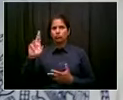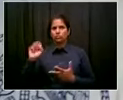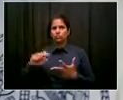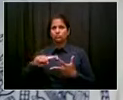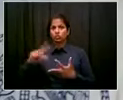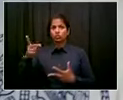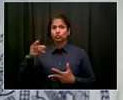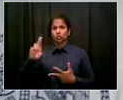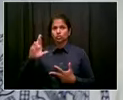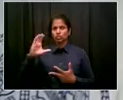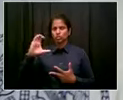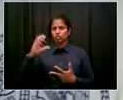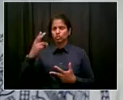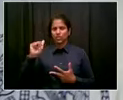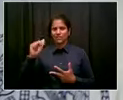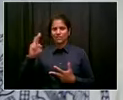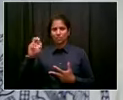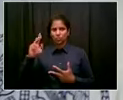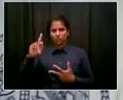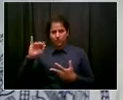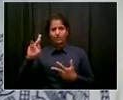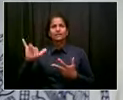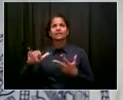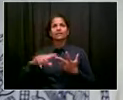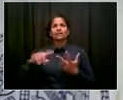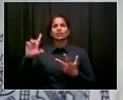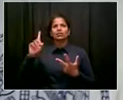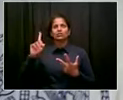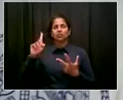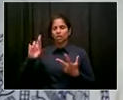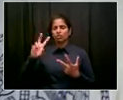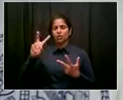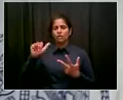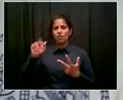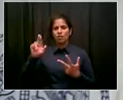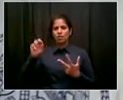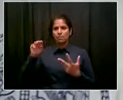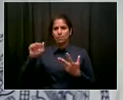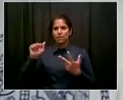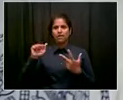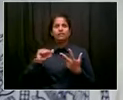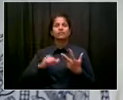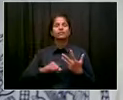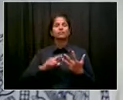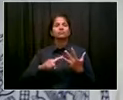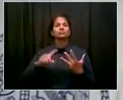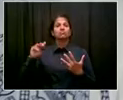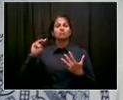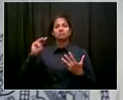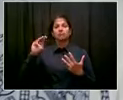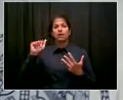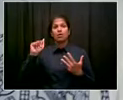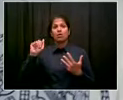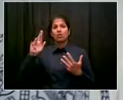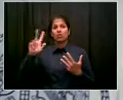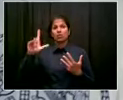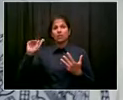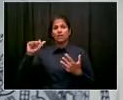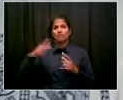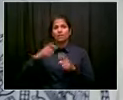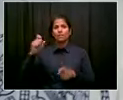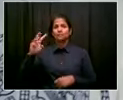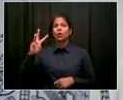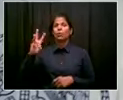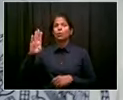advisor dr j varma first question today goes to marla from wcbs 880 good morning